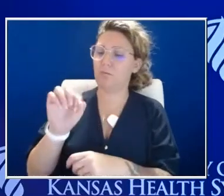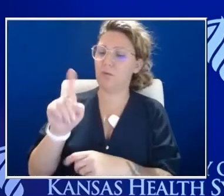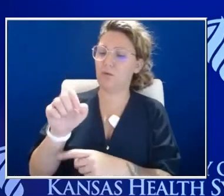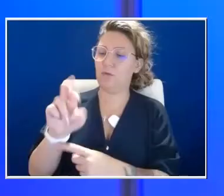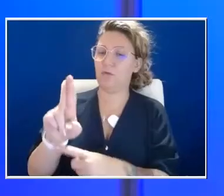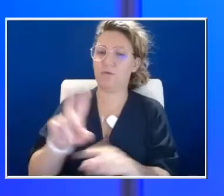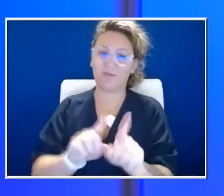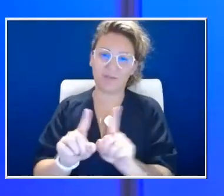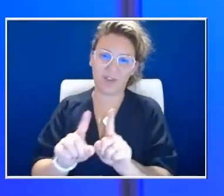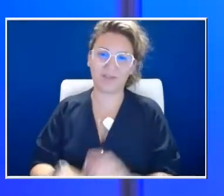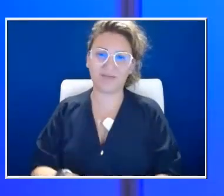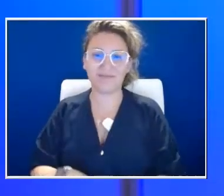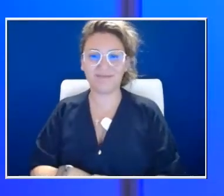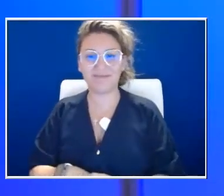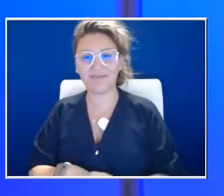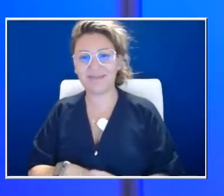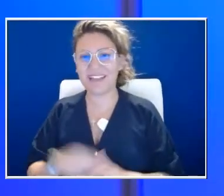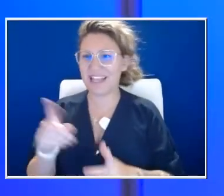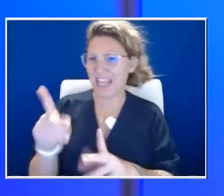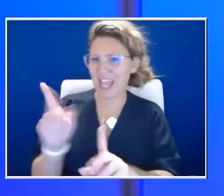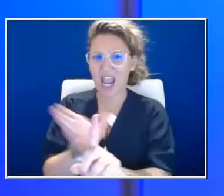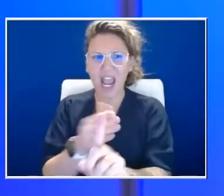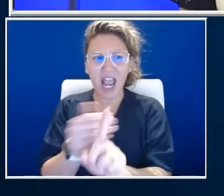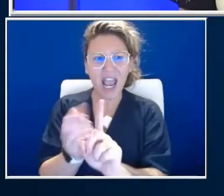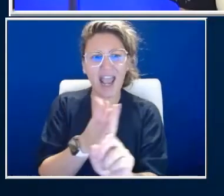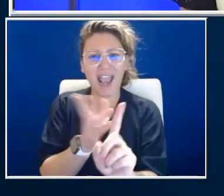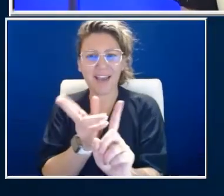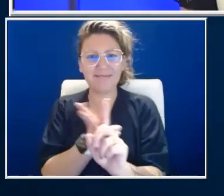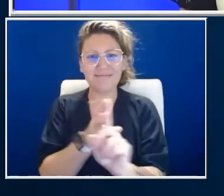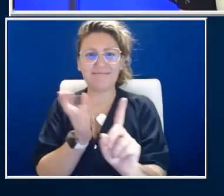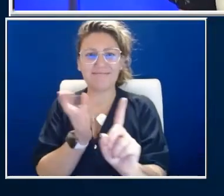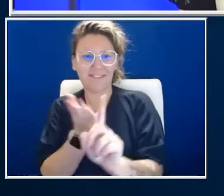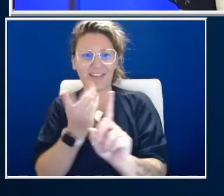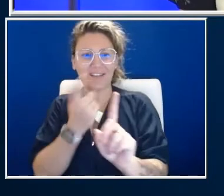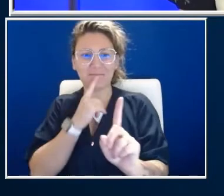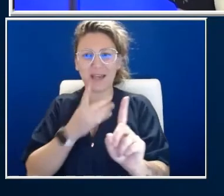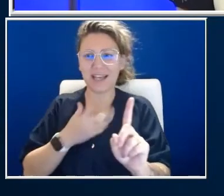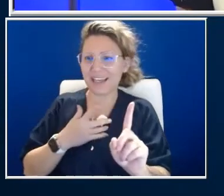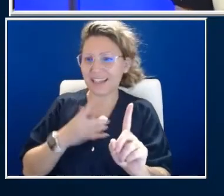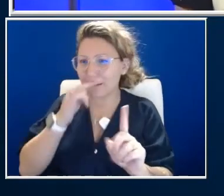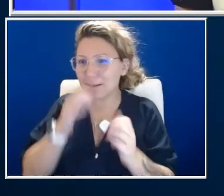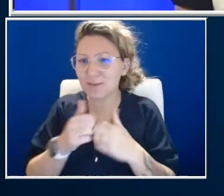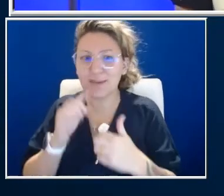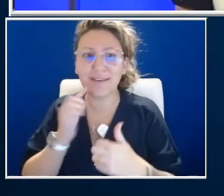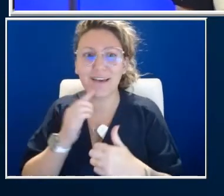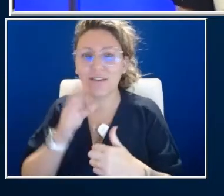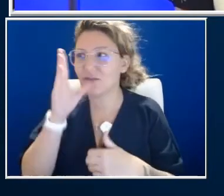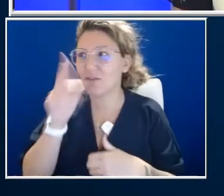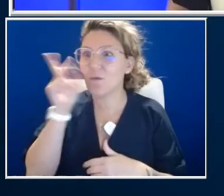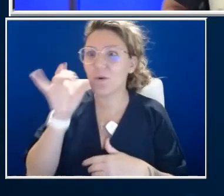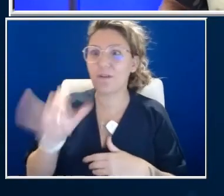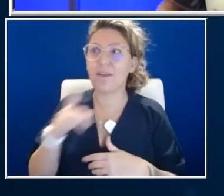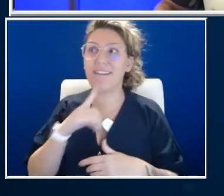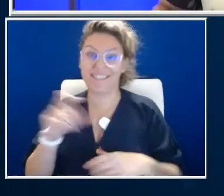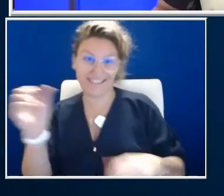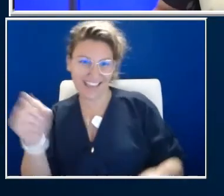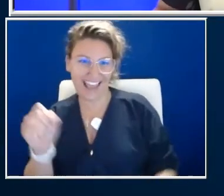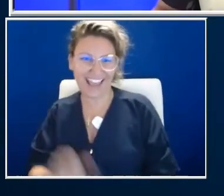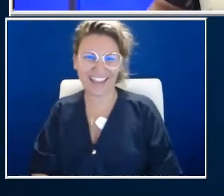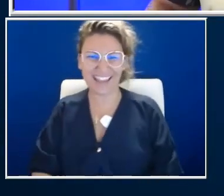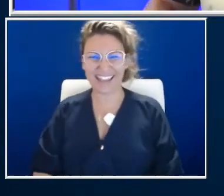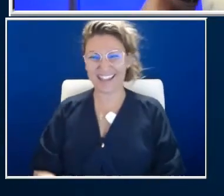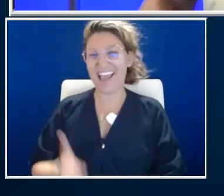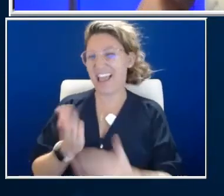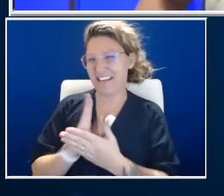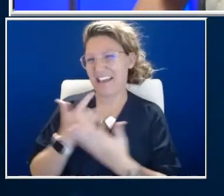as well. Dr. Hawkinson, bribe my children with candy? Yeah, absolutely. I've never Bribing heard of such good. a thing. No, gets things done. Yeah. Okay. I'll try it